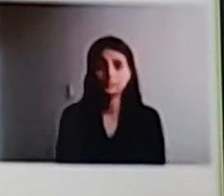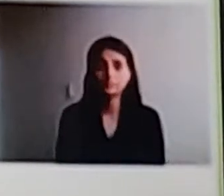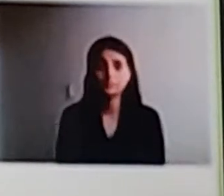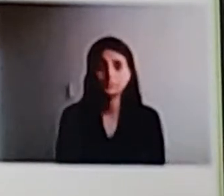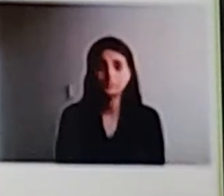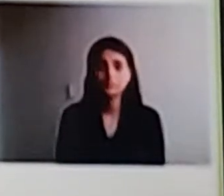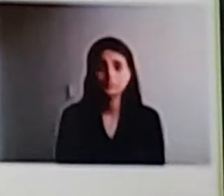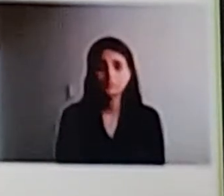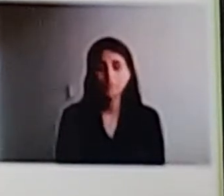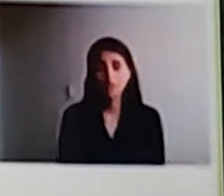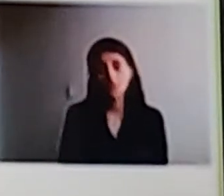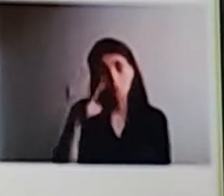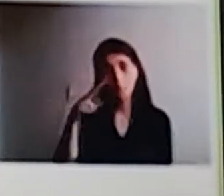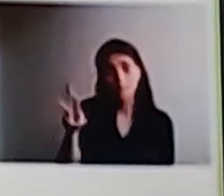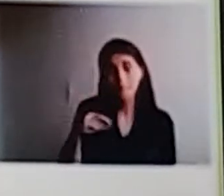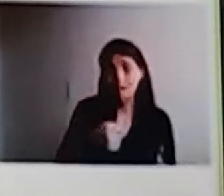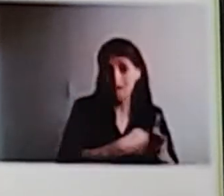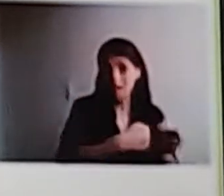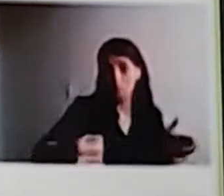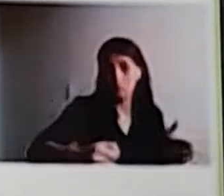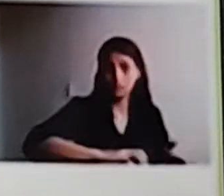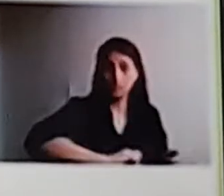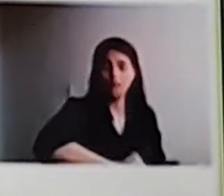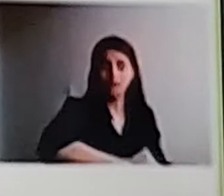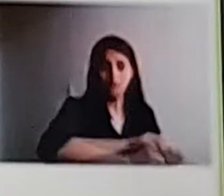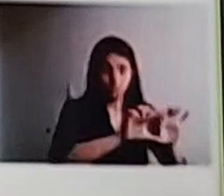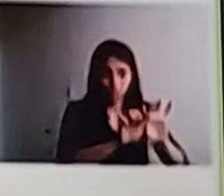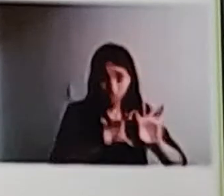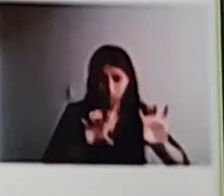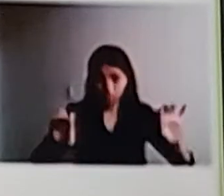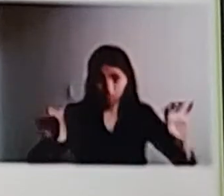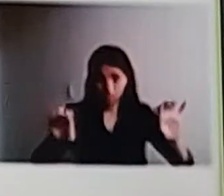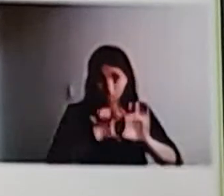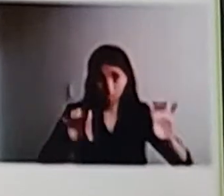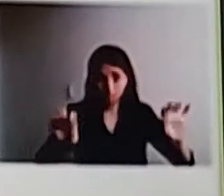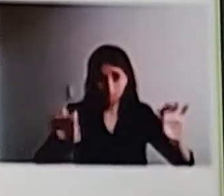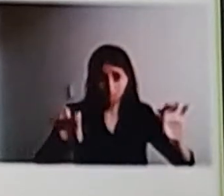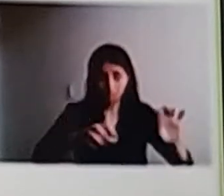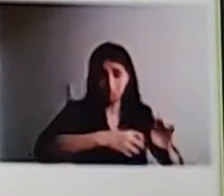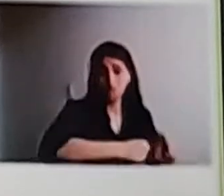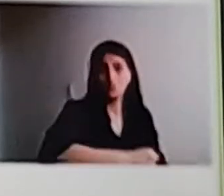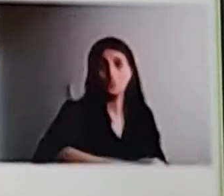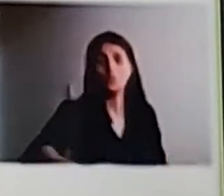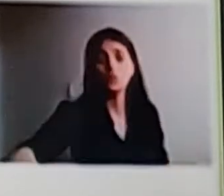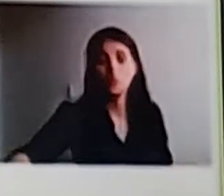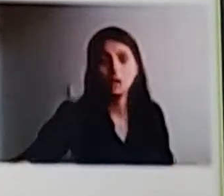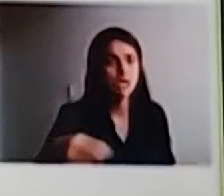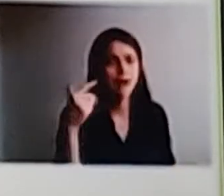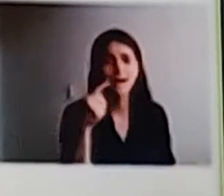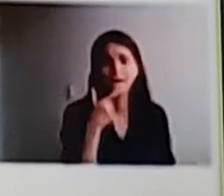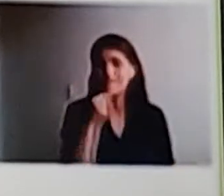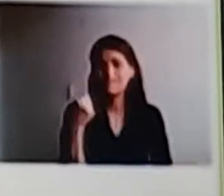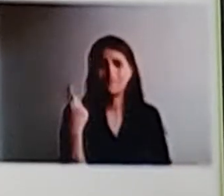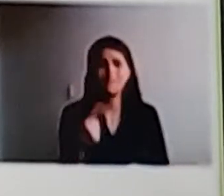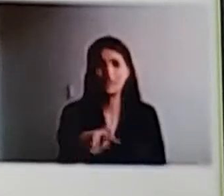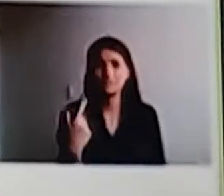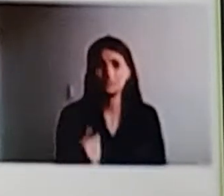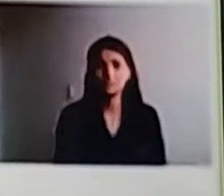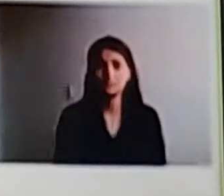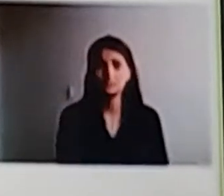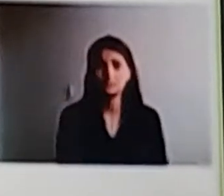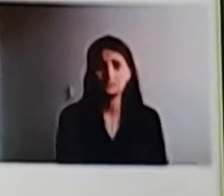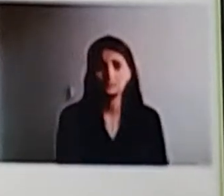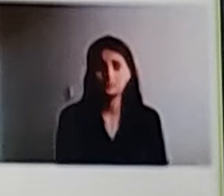it's opening easily, and as you see the door is wideness is very good. And there is also the signboard here